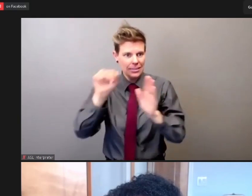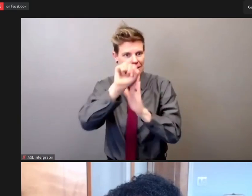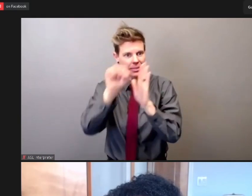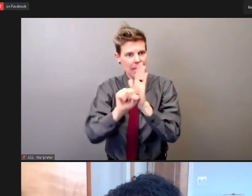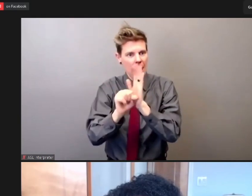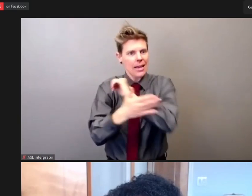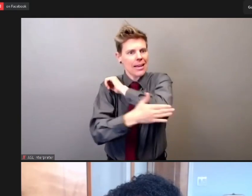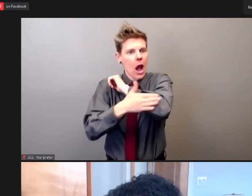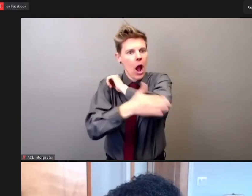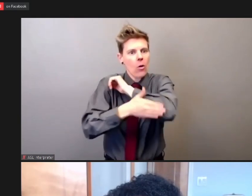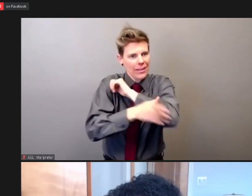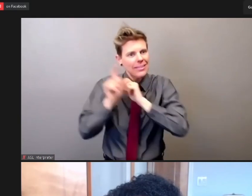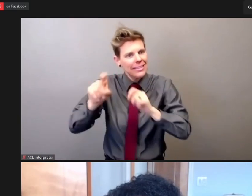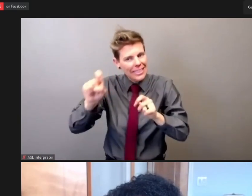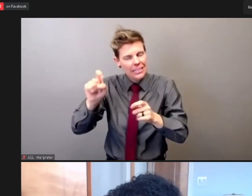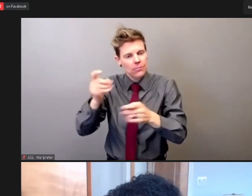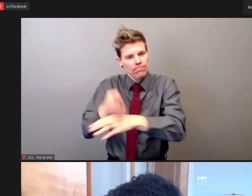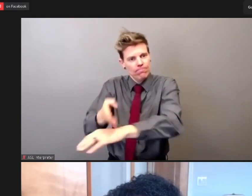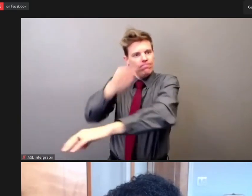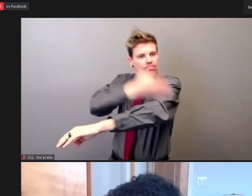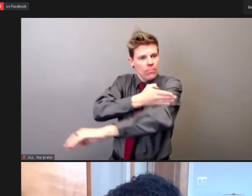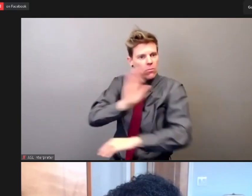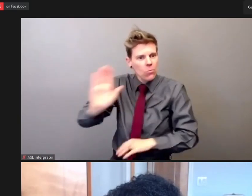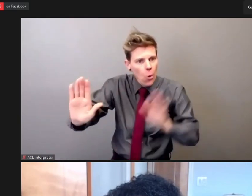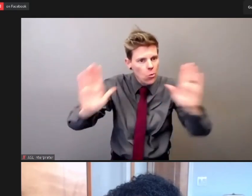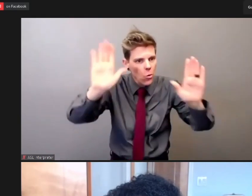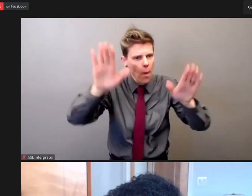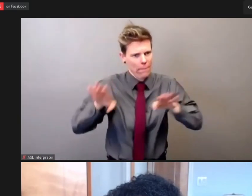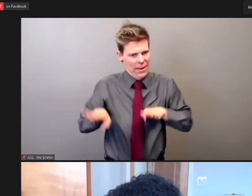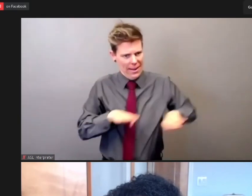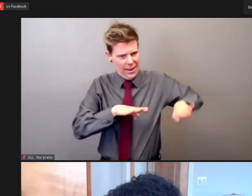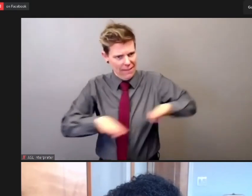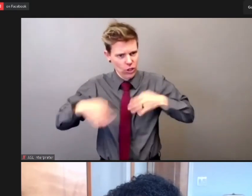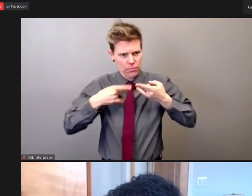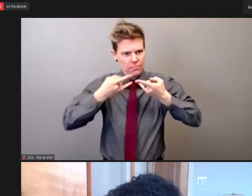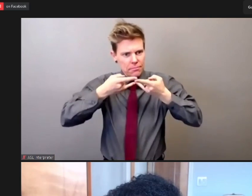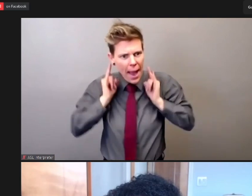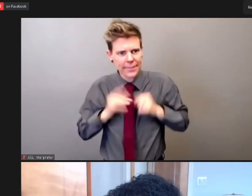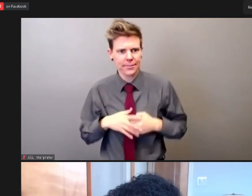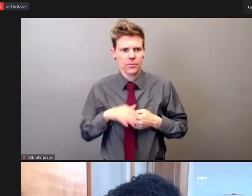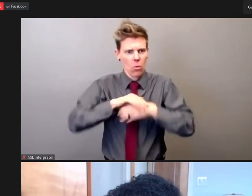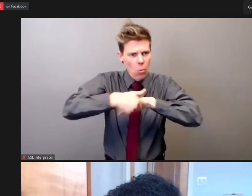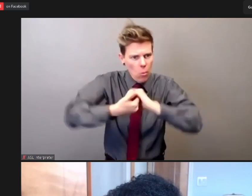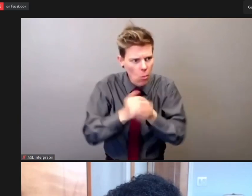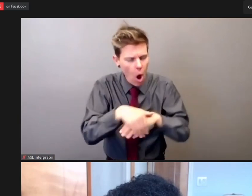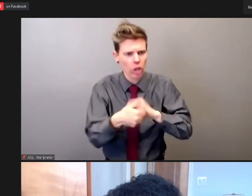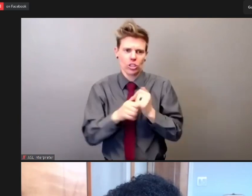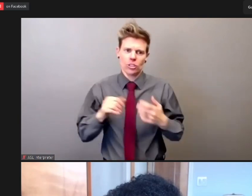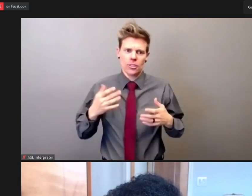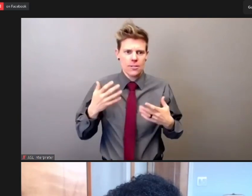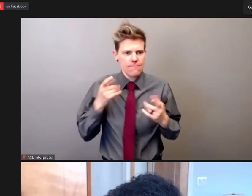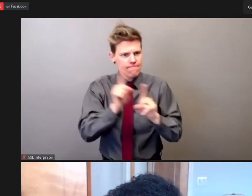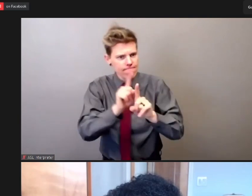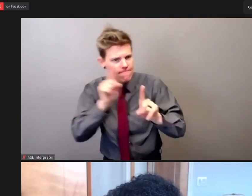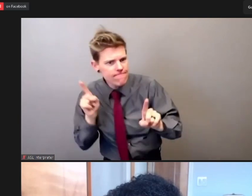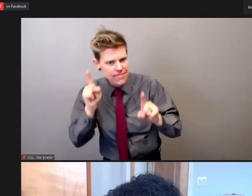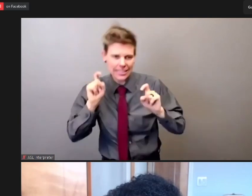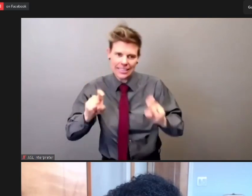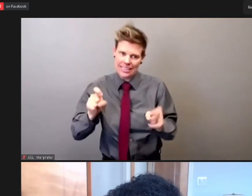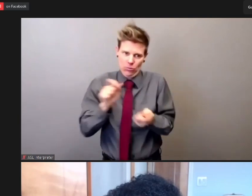is the time to really lean in. Because if you don't want to see a country that ends up having